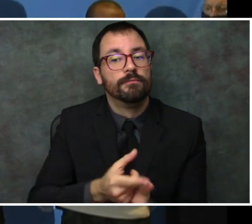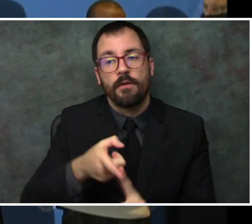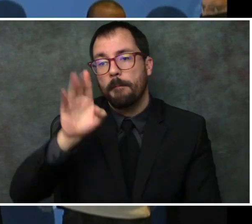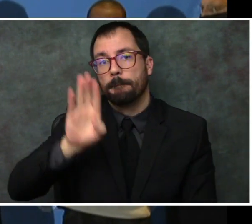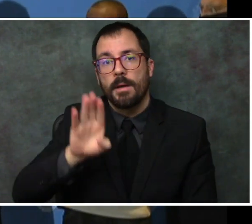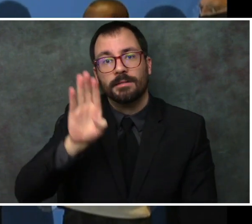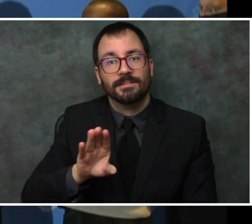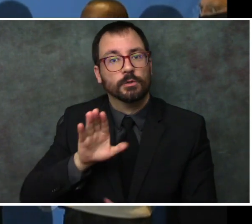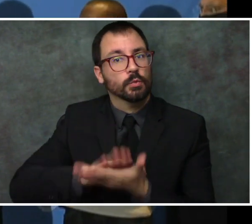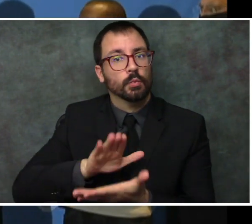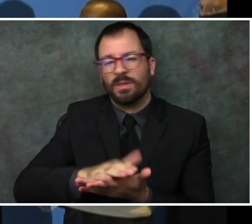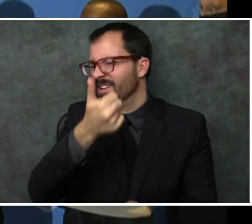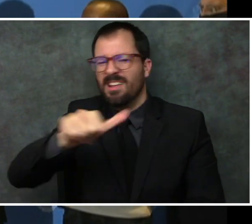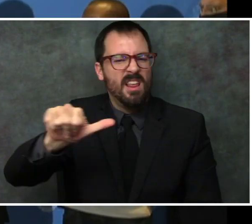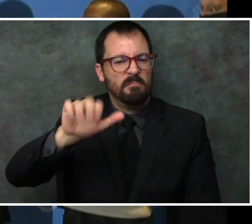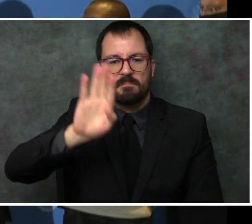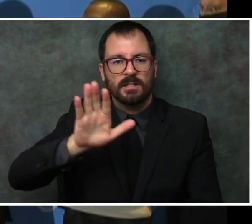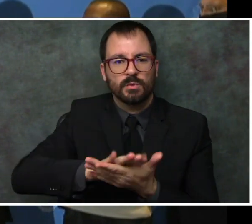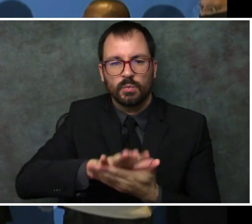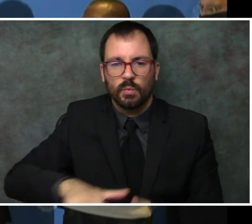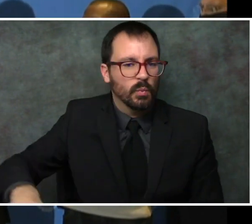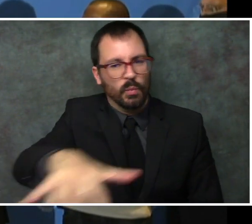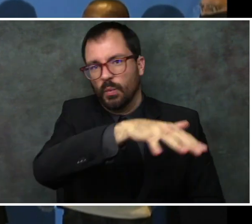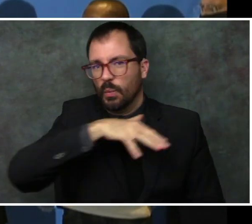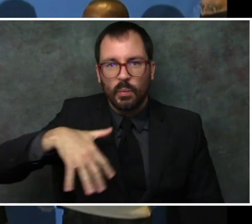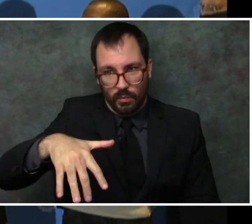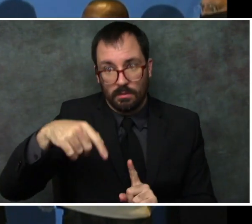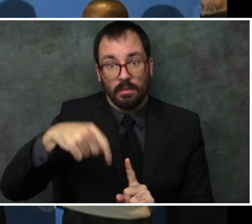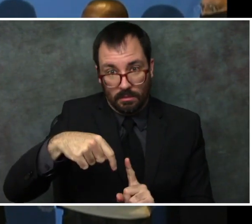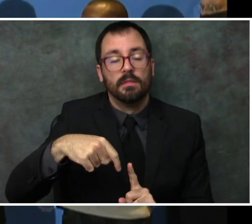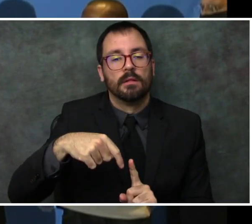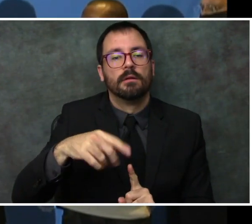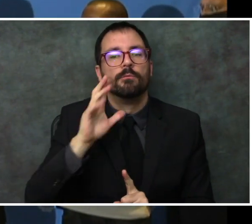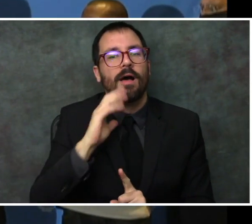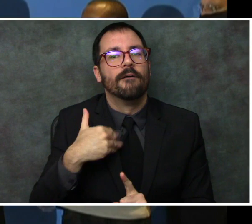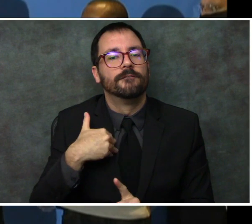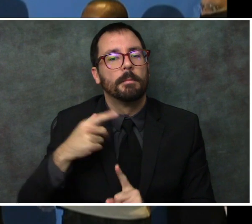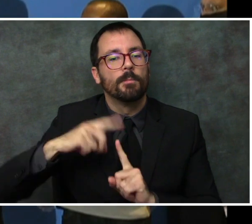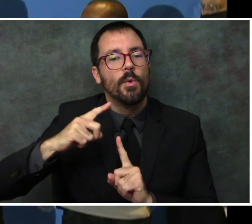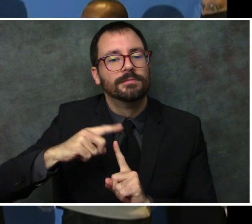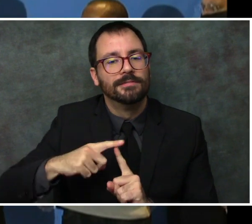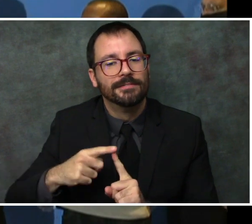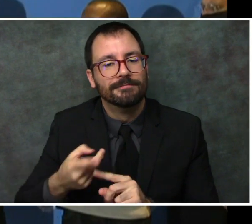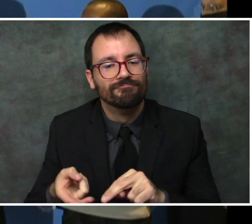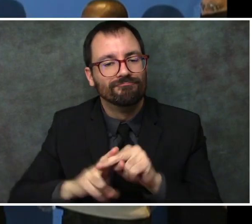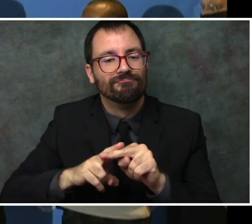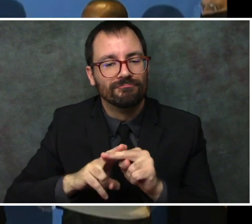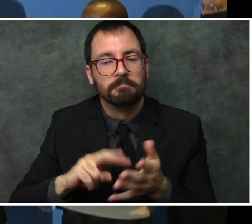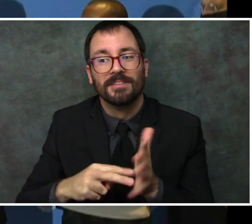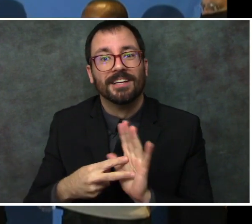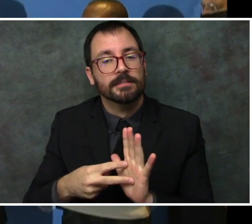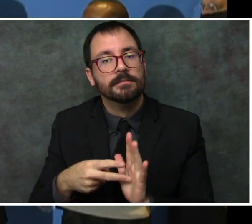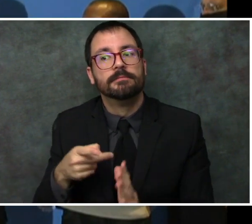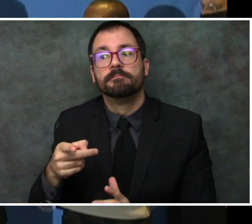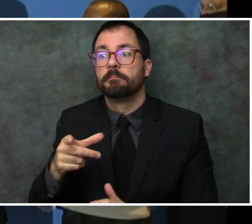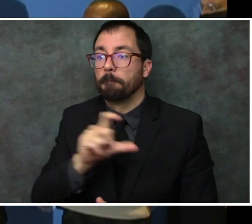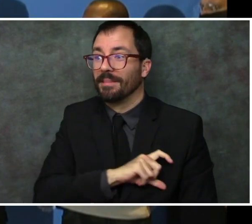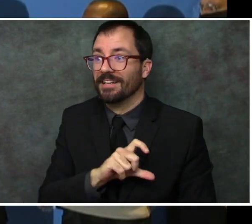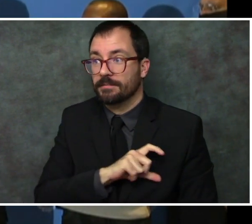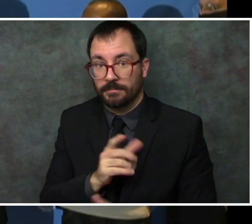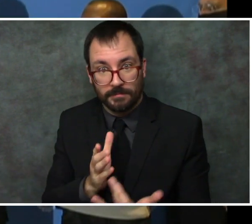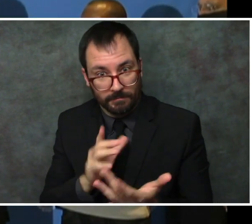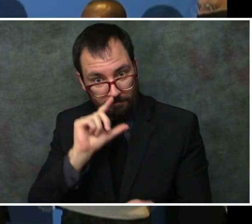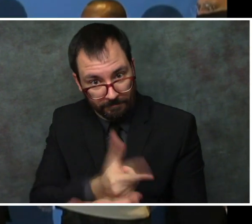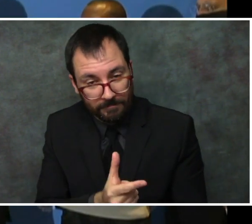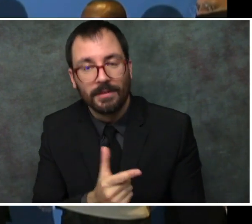city. This step will build on the success of our police cadet program by developing a new pipeline for diverse Boston residents into